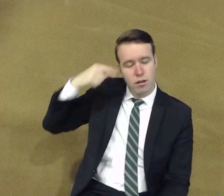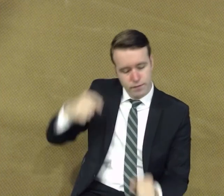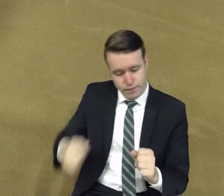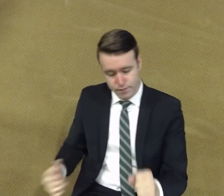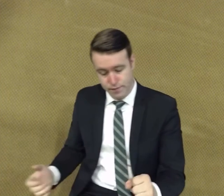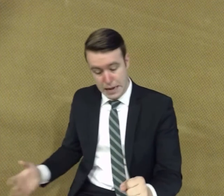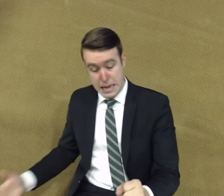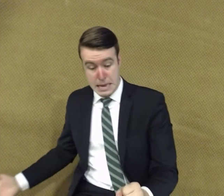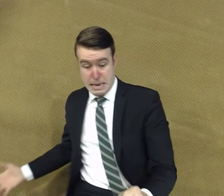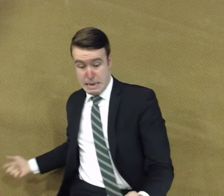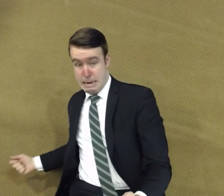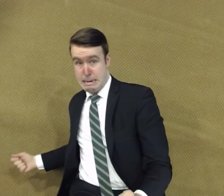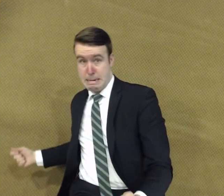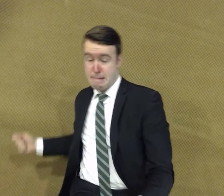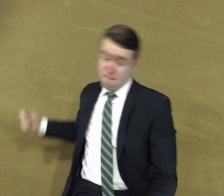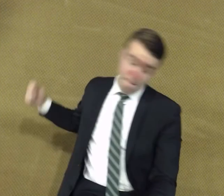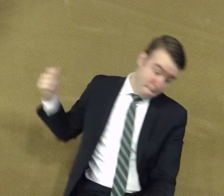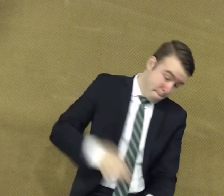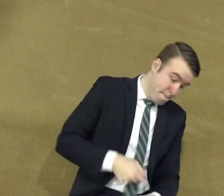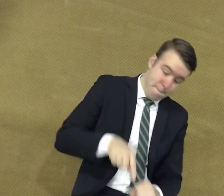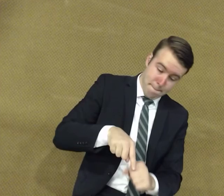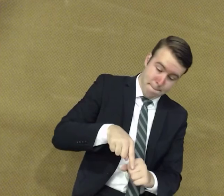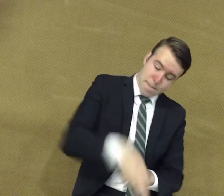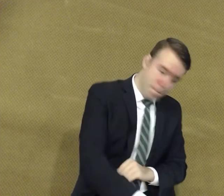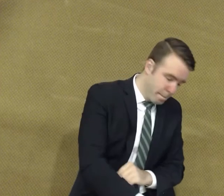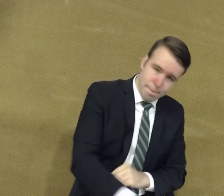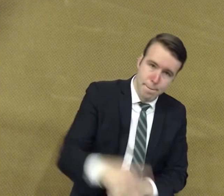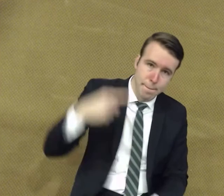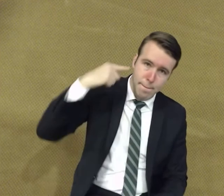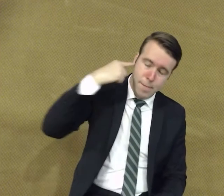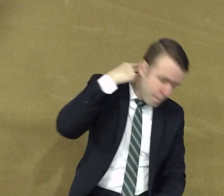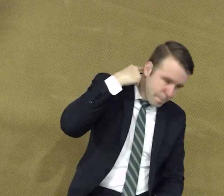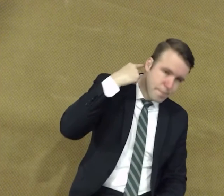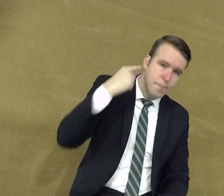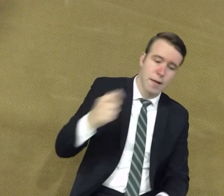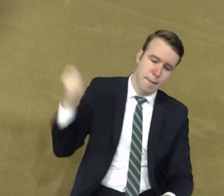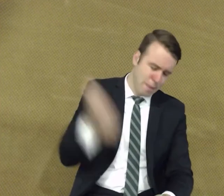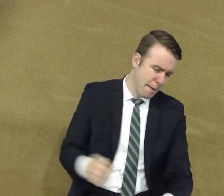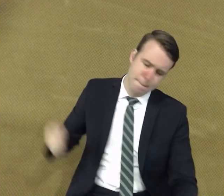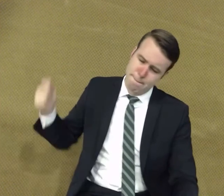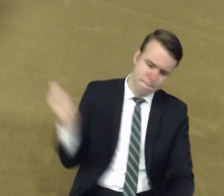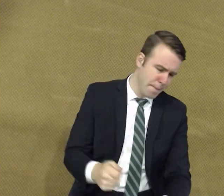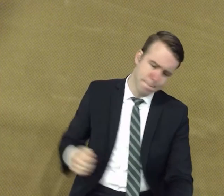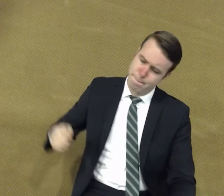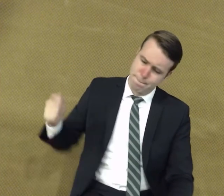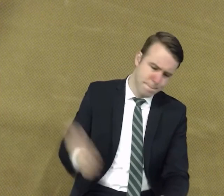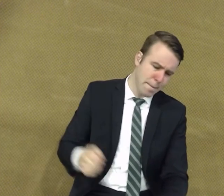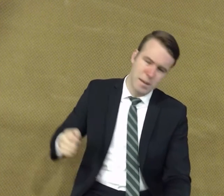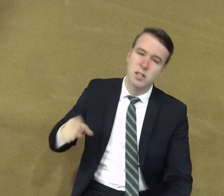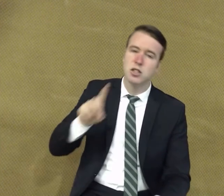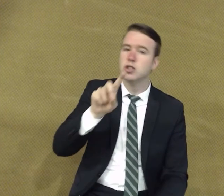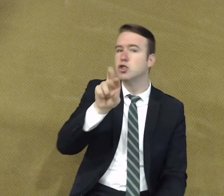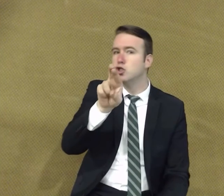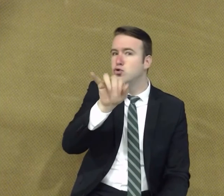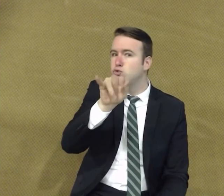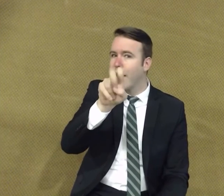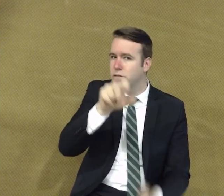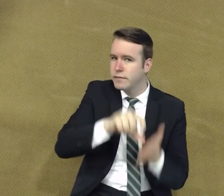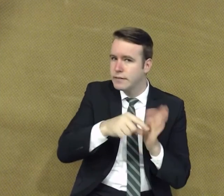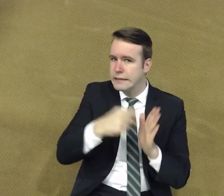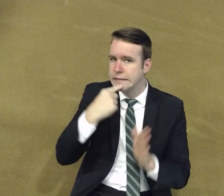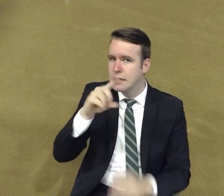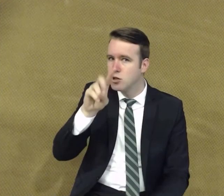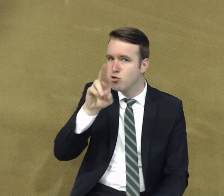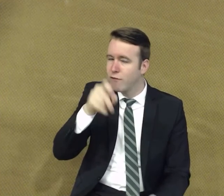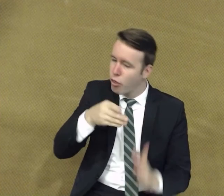takes the big hammer, and she hits the nail. And then she hits it again and again and again, and she drives it all the way